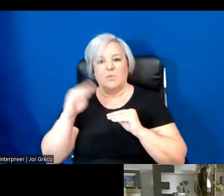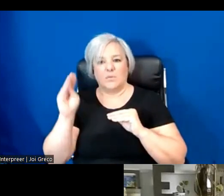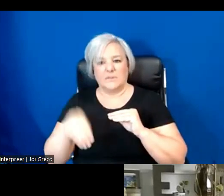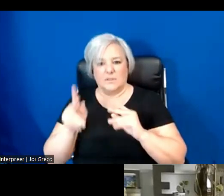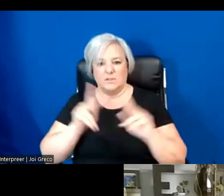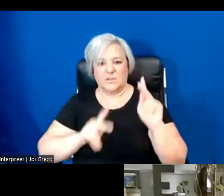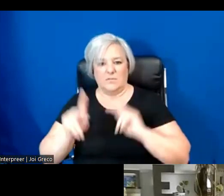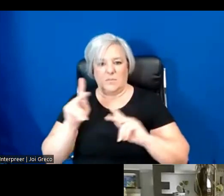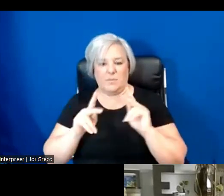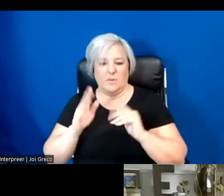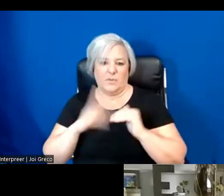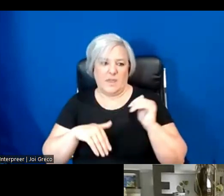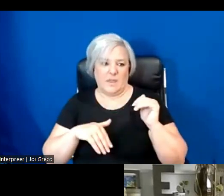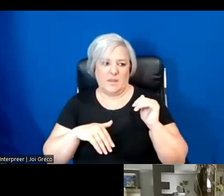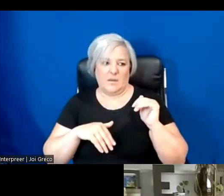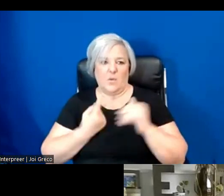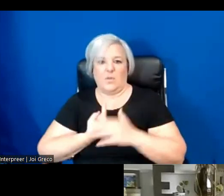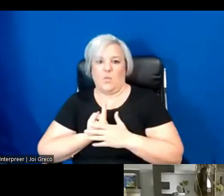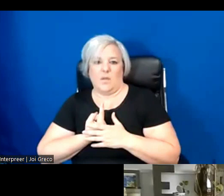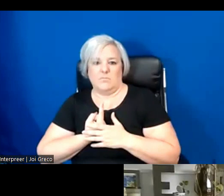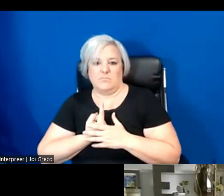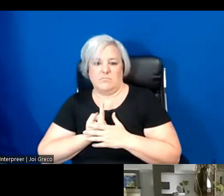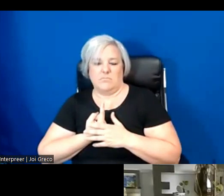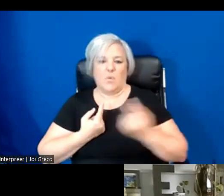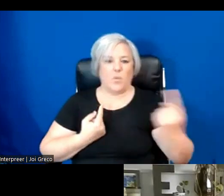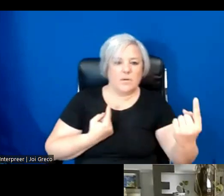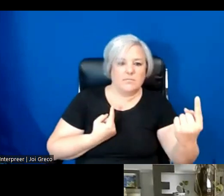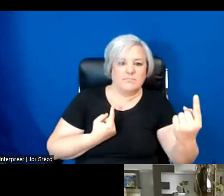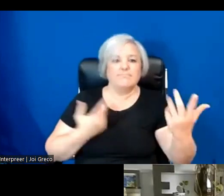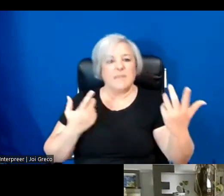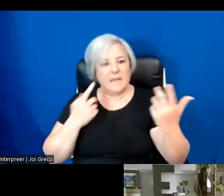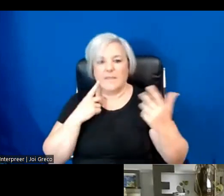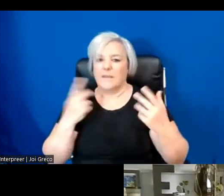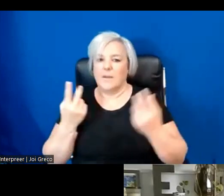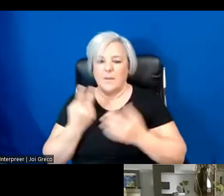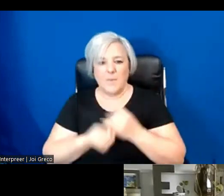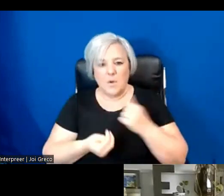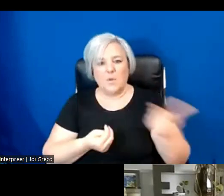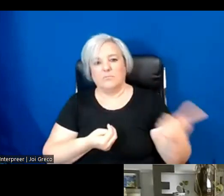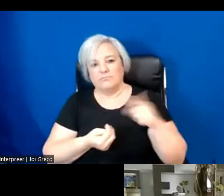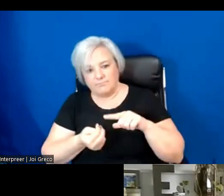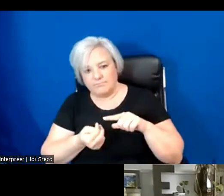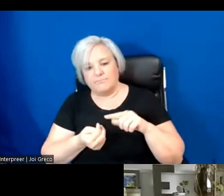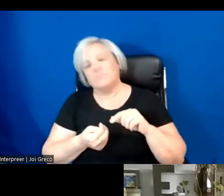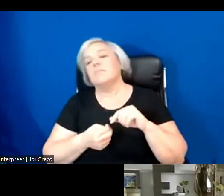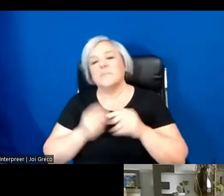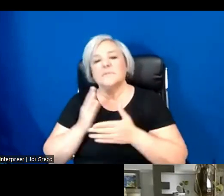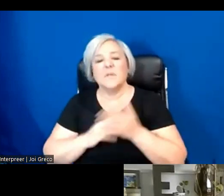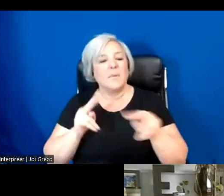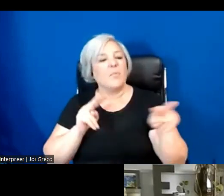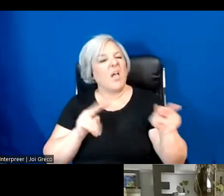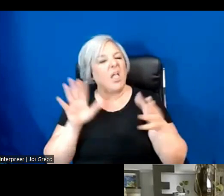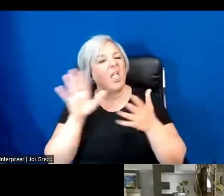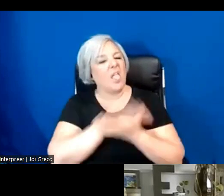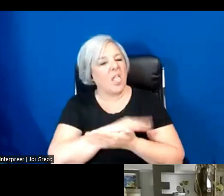people than if it had been one of us or the other. You know, some people glaze over with the data, some people glaze over with